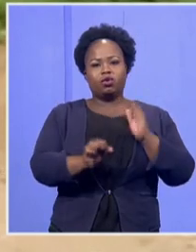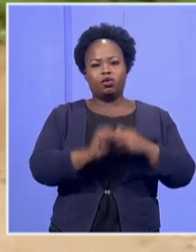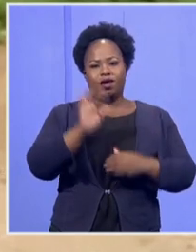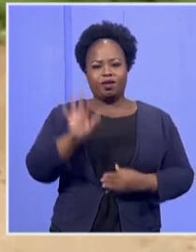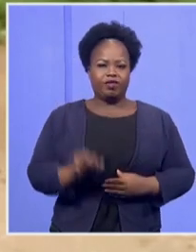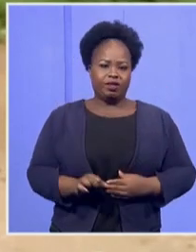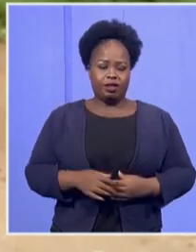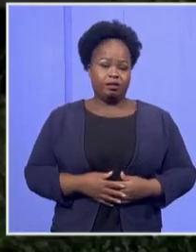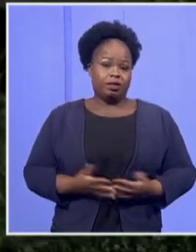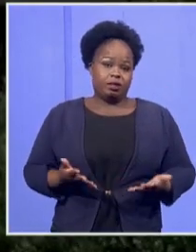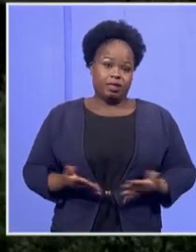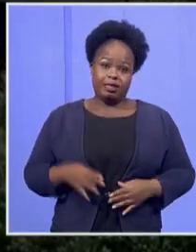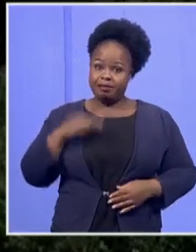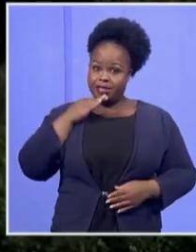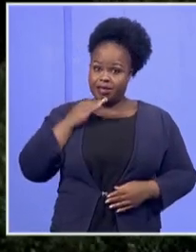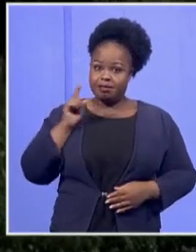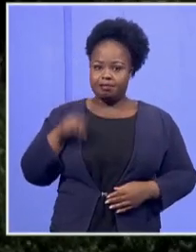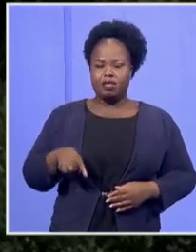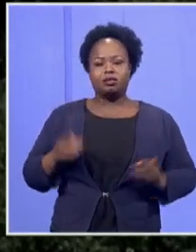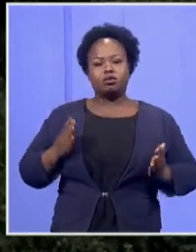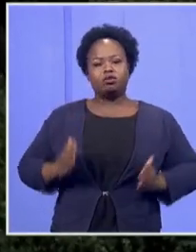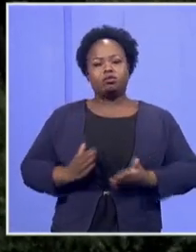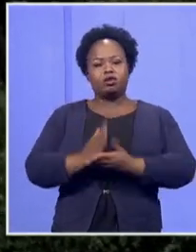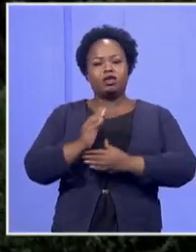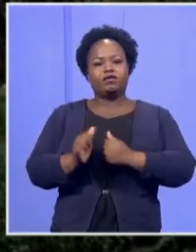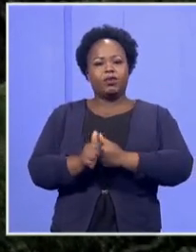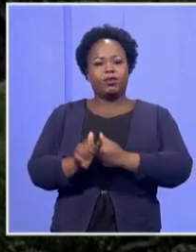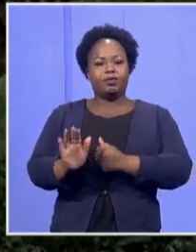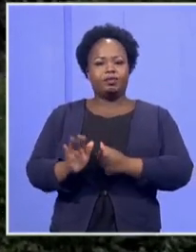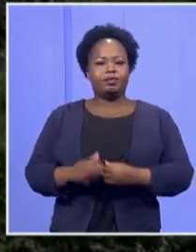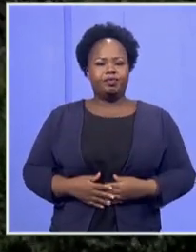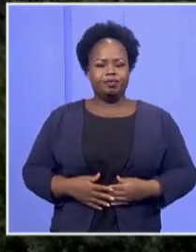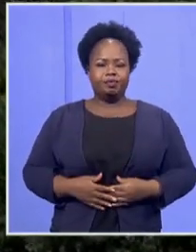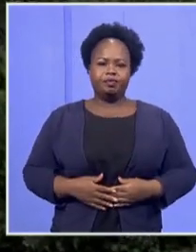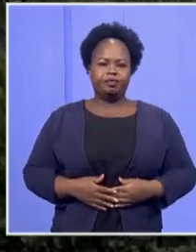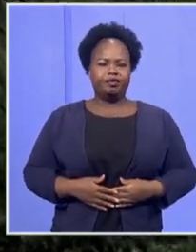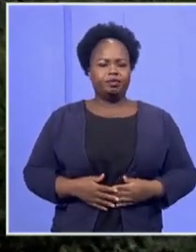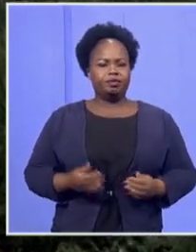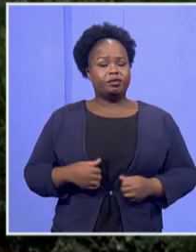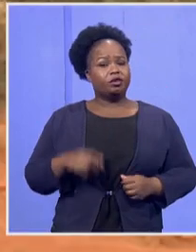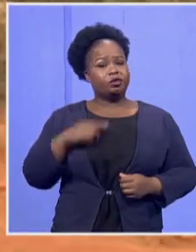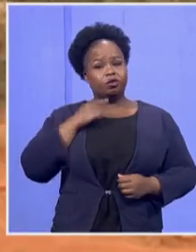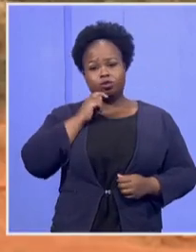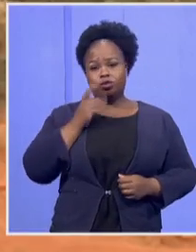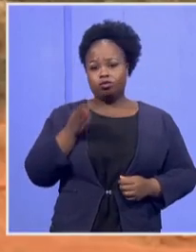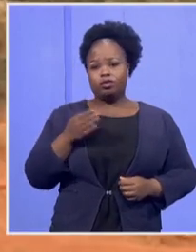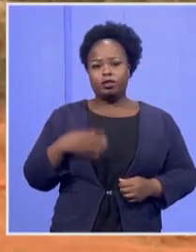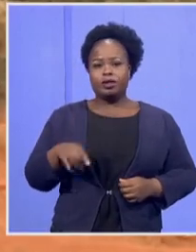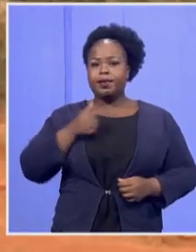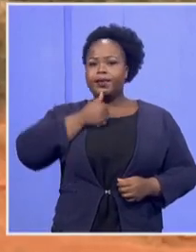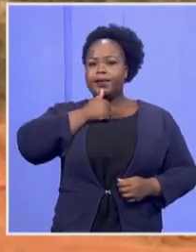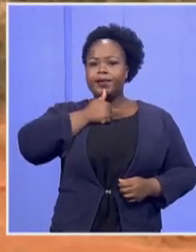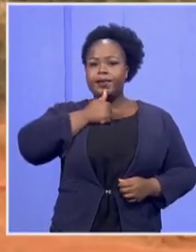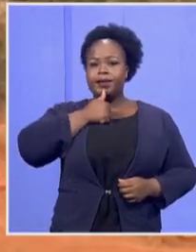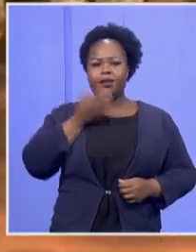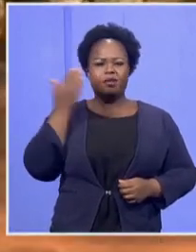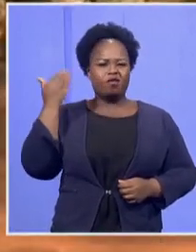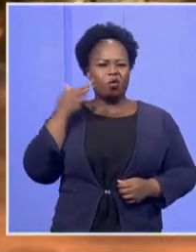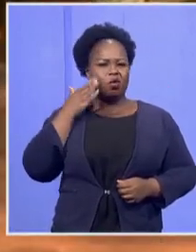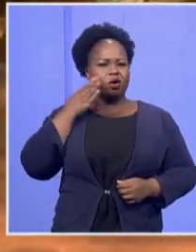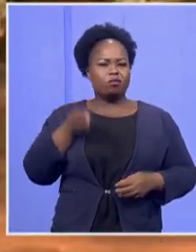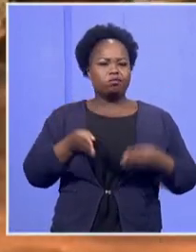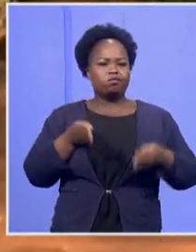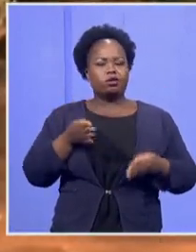which prioritizes fundamental human rights. This is evident in the Minister of Home Affairs, Dr. Aaron Motsoaledi's core challenges in matters dealing